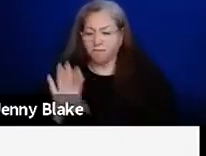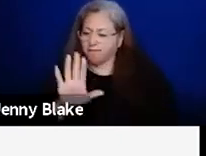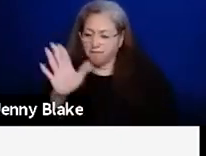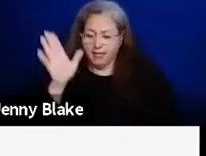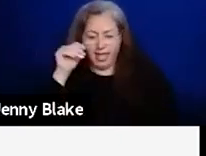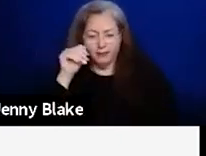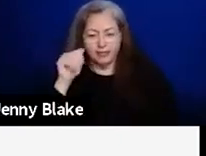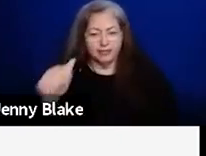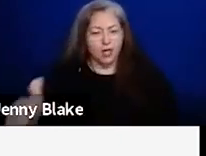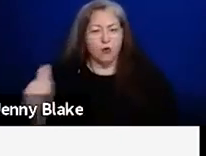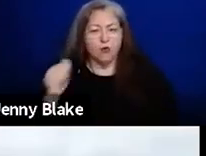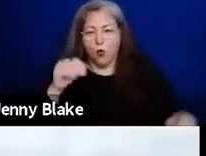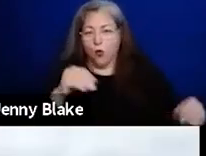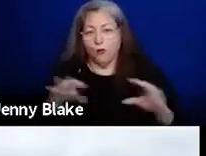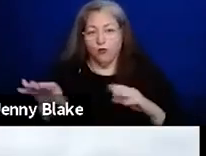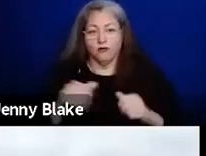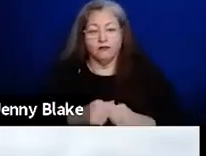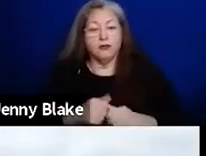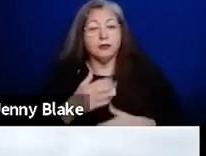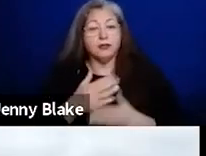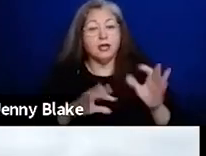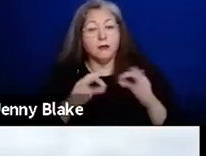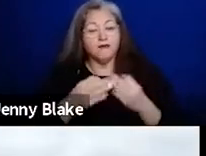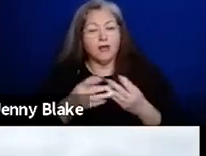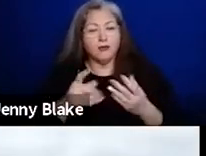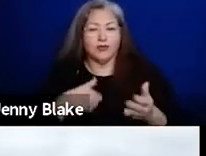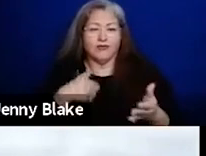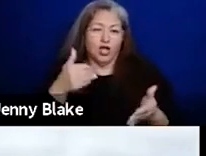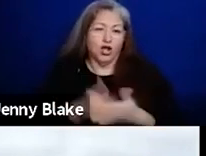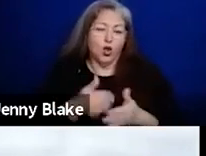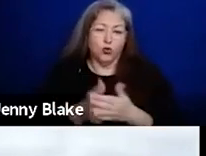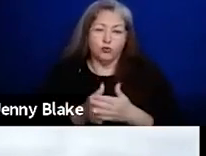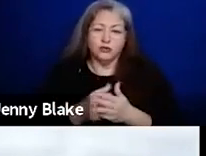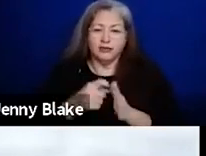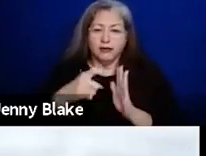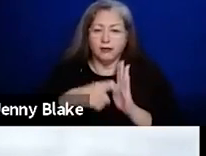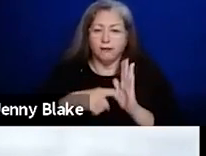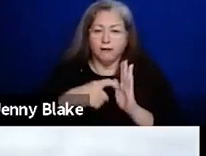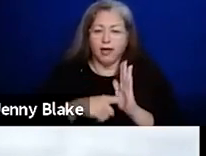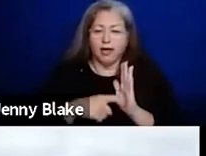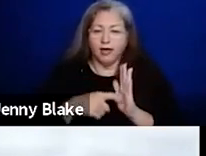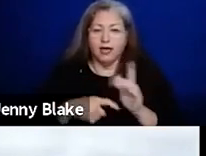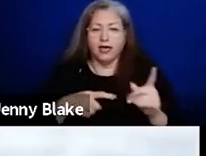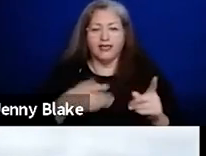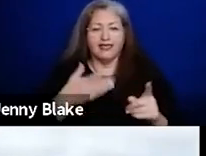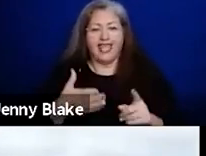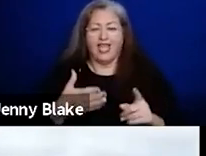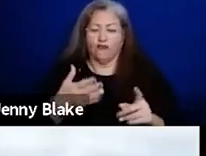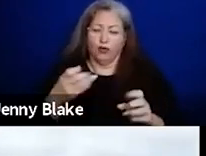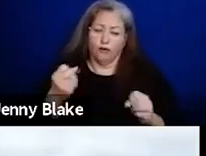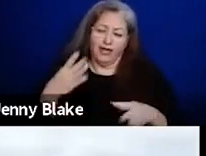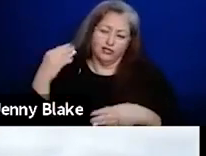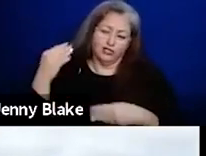not going anywhere. Some families live very close to where the mine is operating and have been here for generations. It's where their ancestors